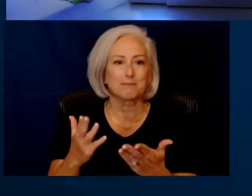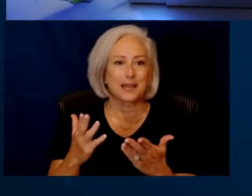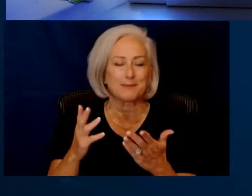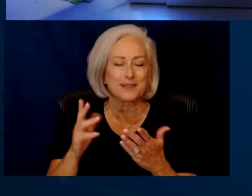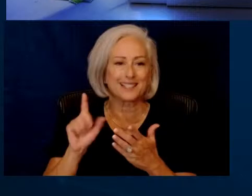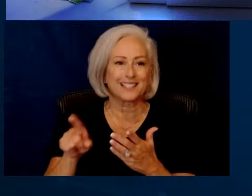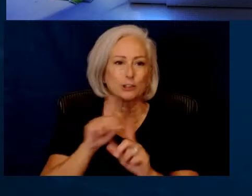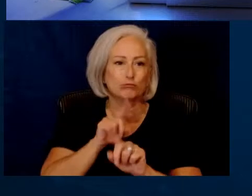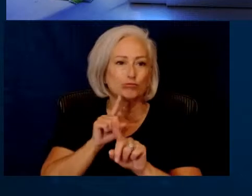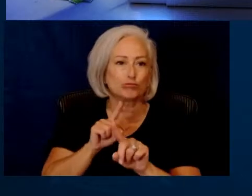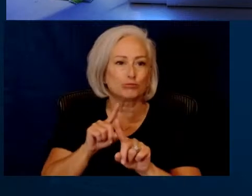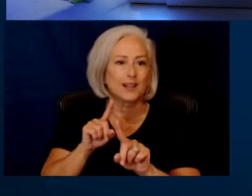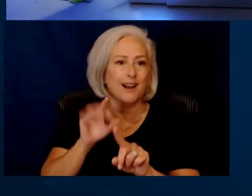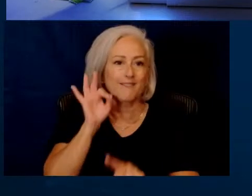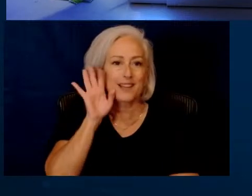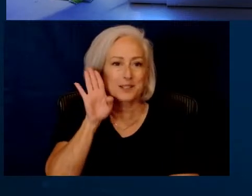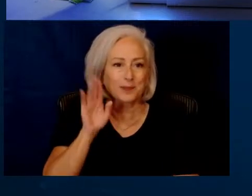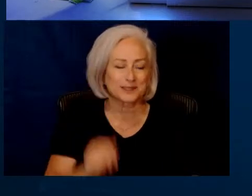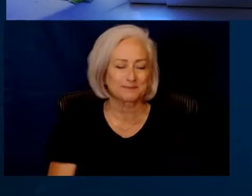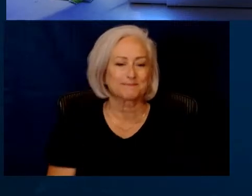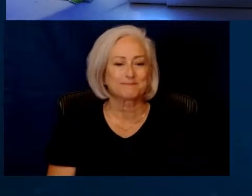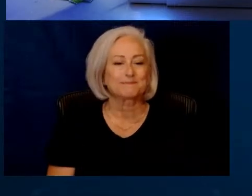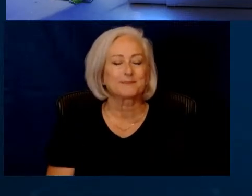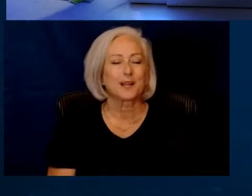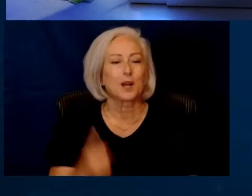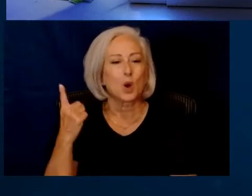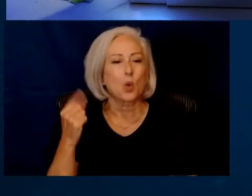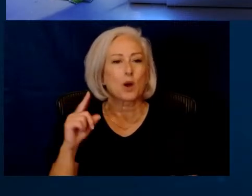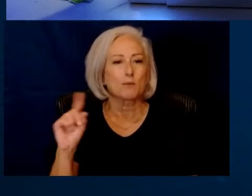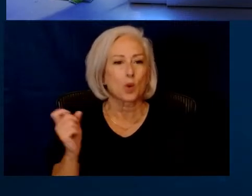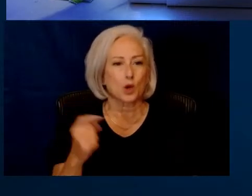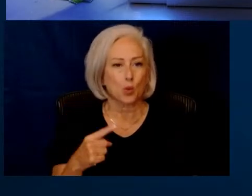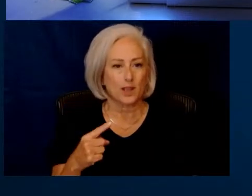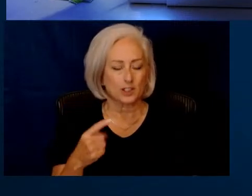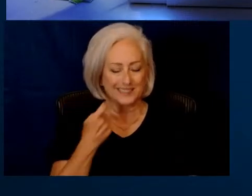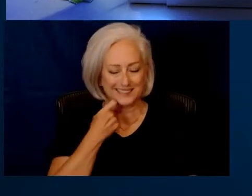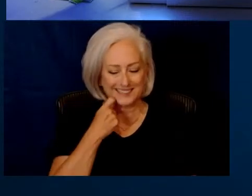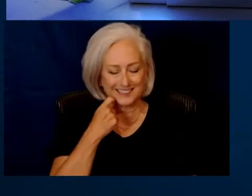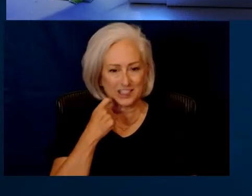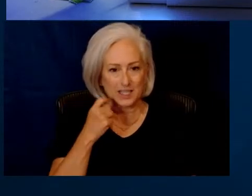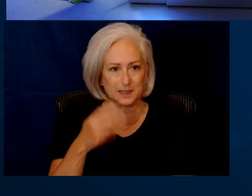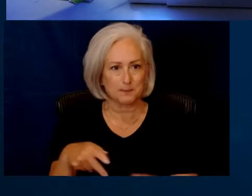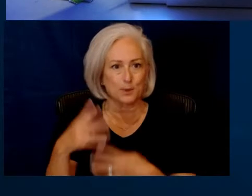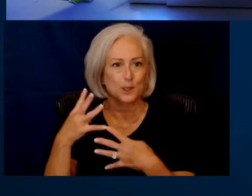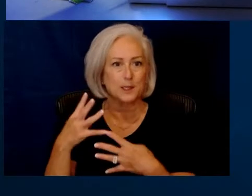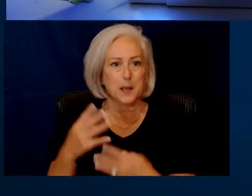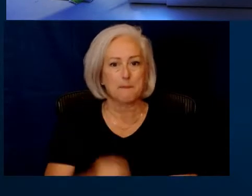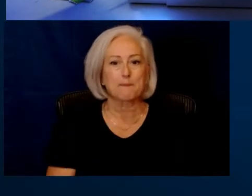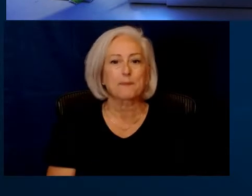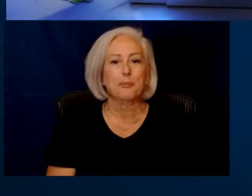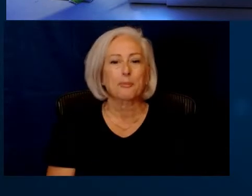questions. Keep it going. Yeah. I have one other question that just came in. Let me pull up her name.